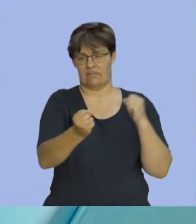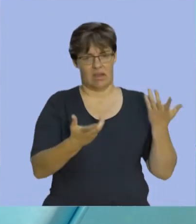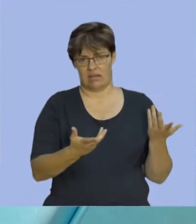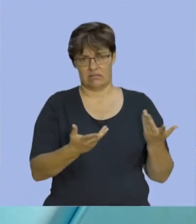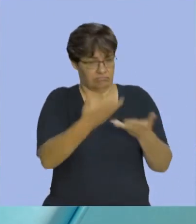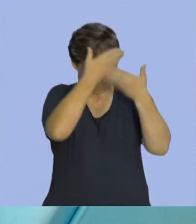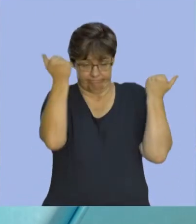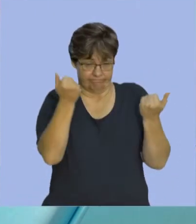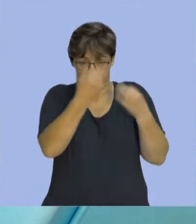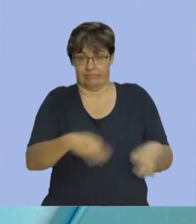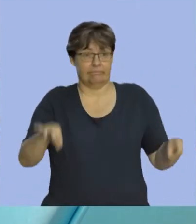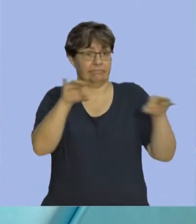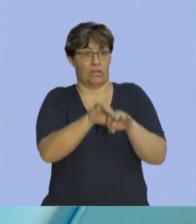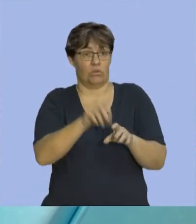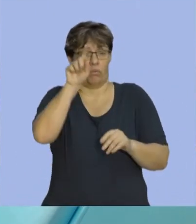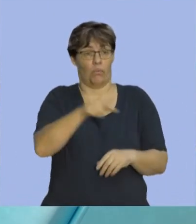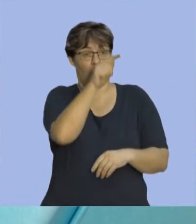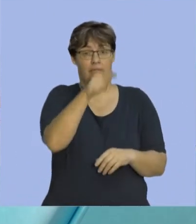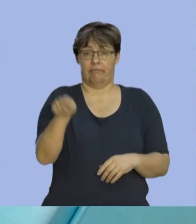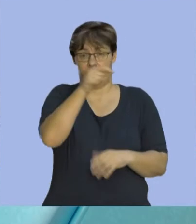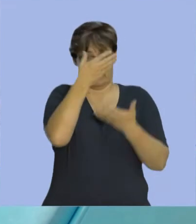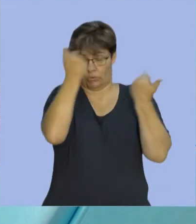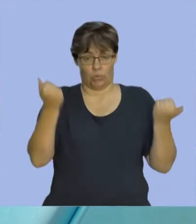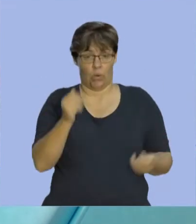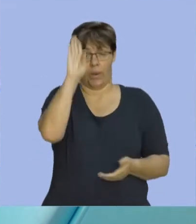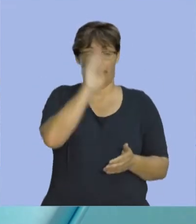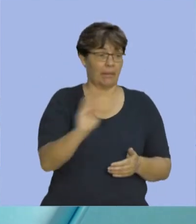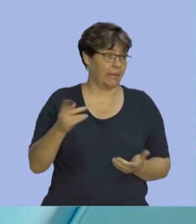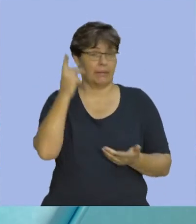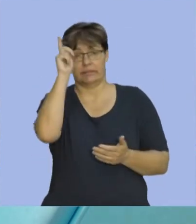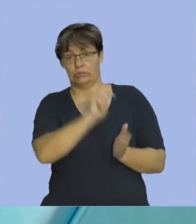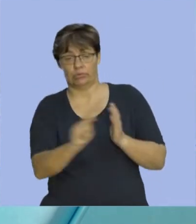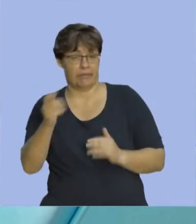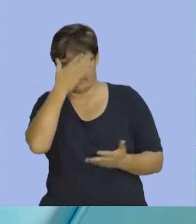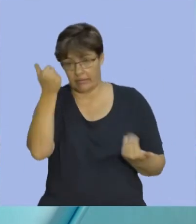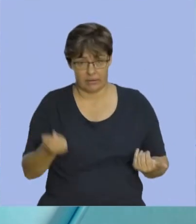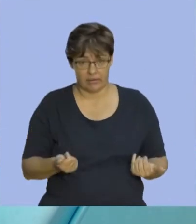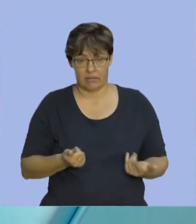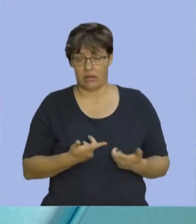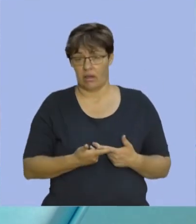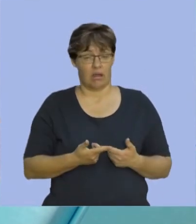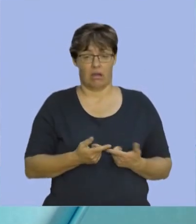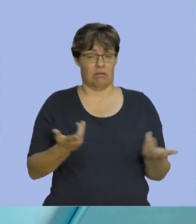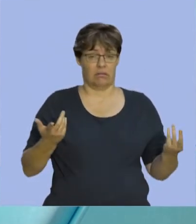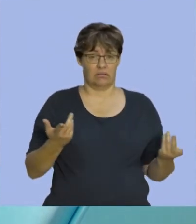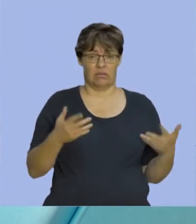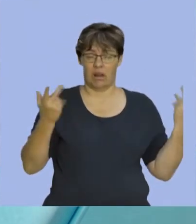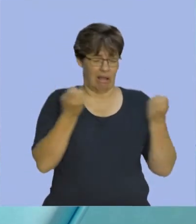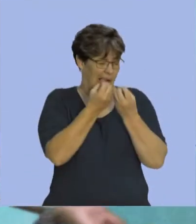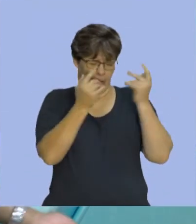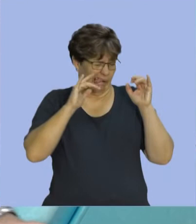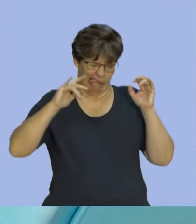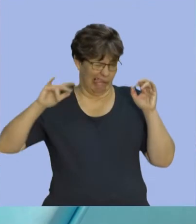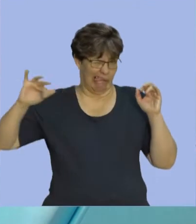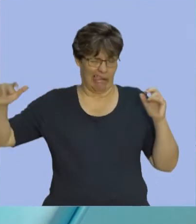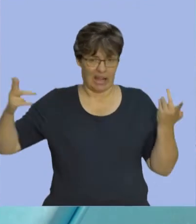infinity, which you know. Me and you don't know what the value of infinity is. It can be a billion, it can be a trillion, it can be a